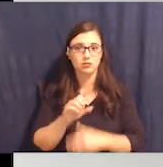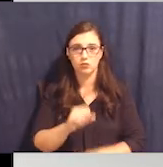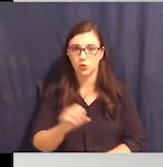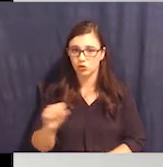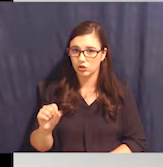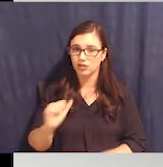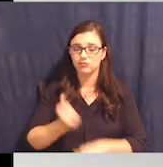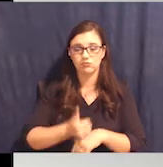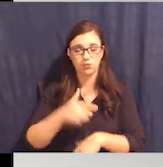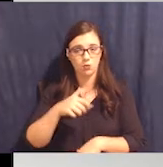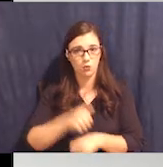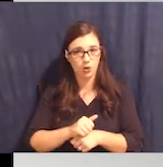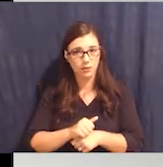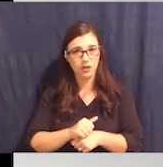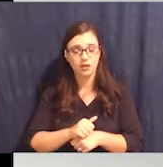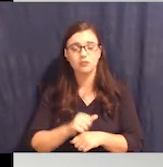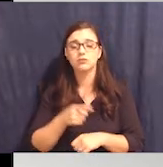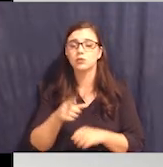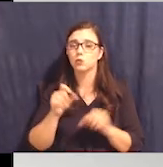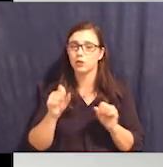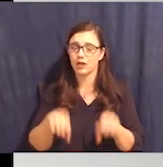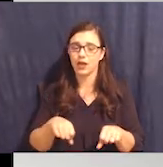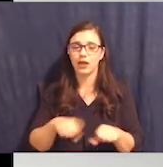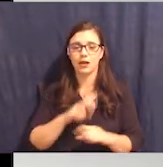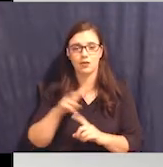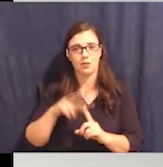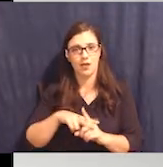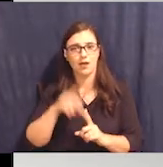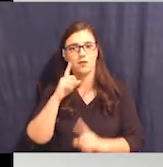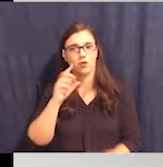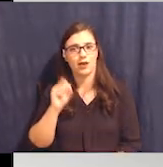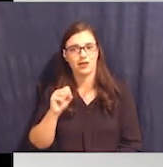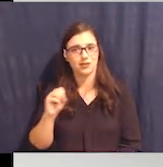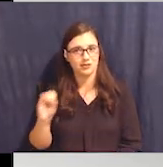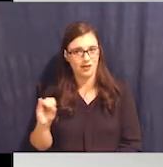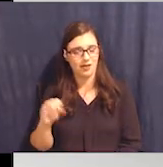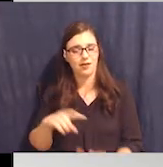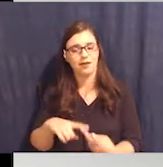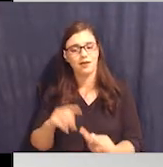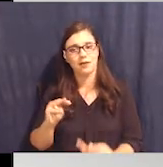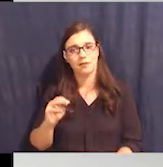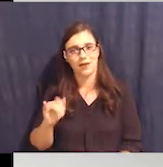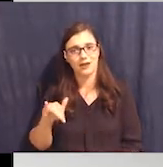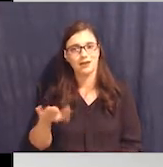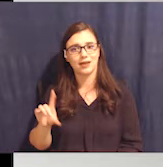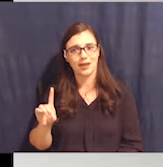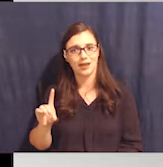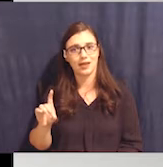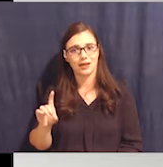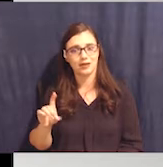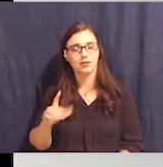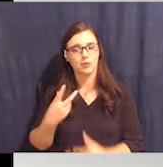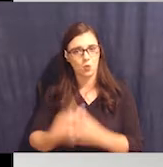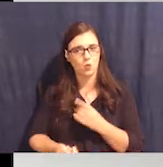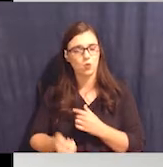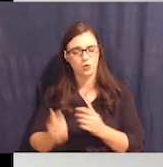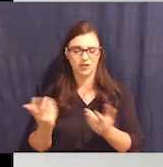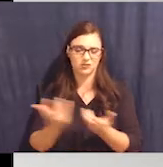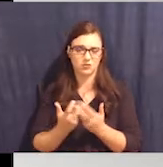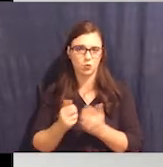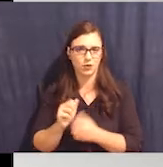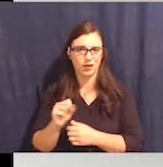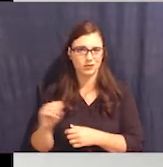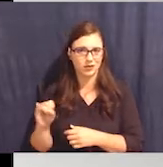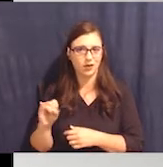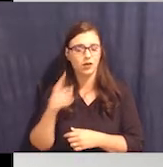go to Social Security, you can make an appointment, you can apply for SSI and Medicaid, which comes with